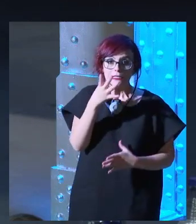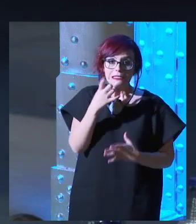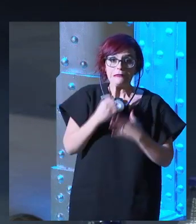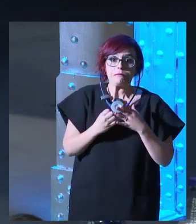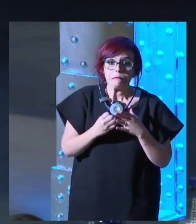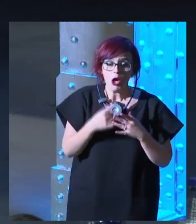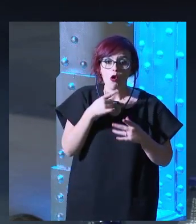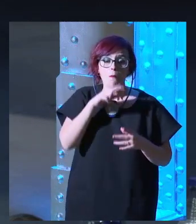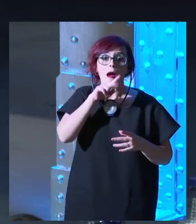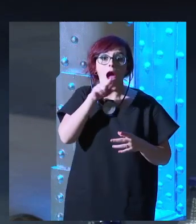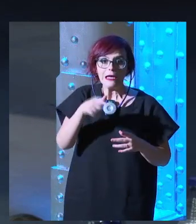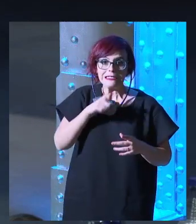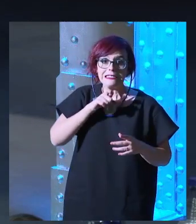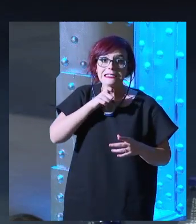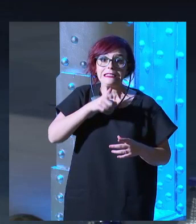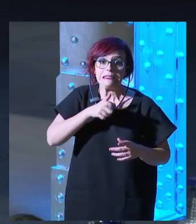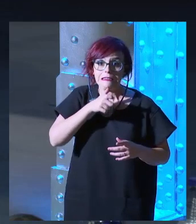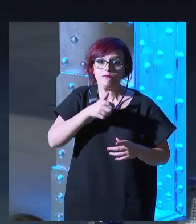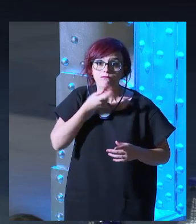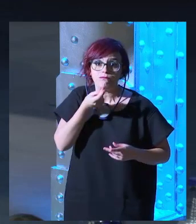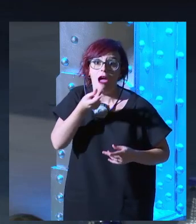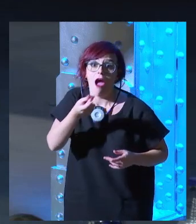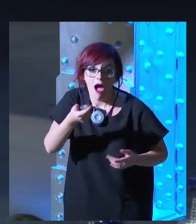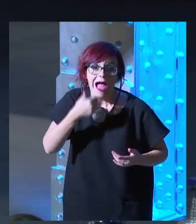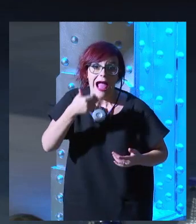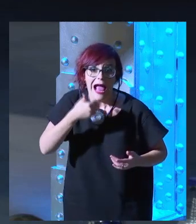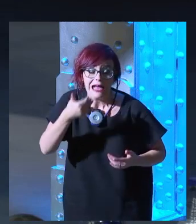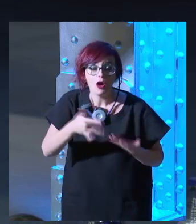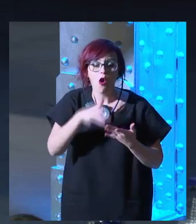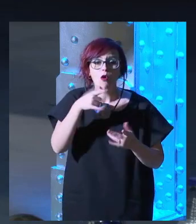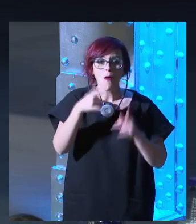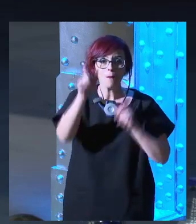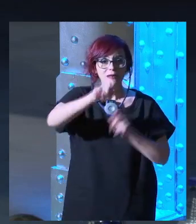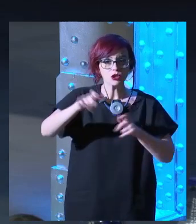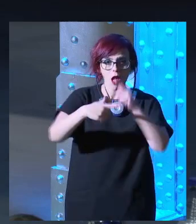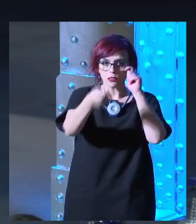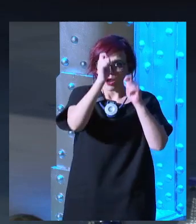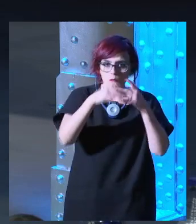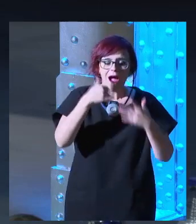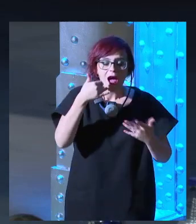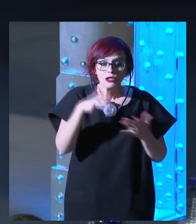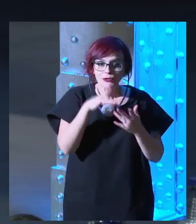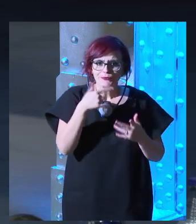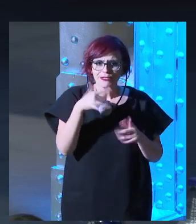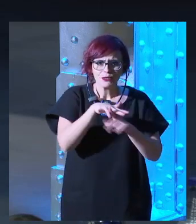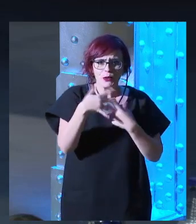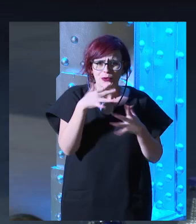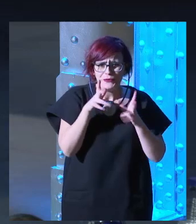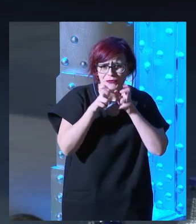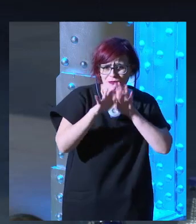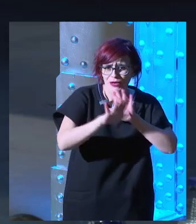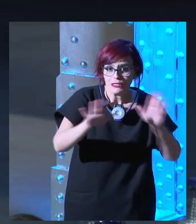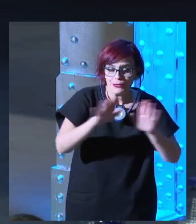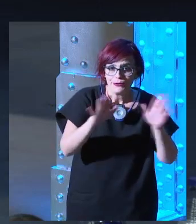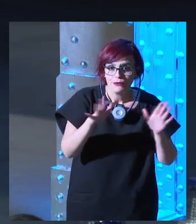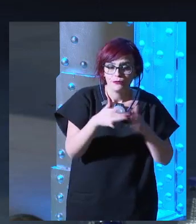And when people are in trauma, when something terrible has happened, they don't speak, you know, they fall silent. We need the